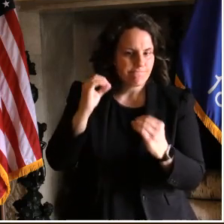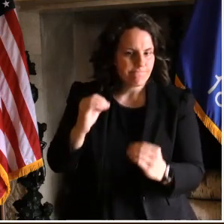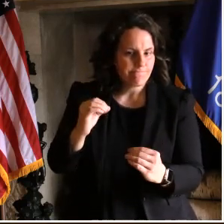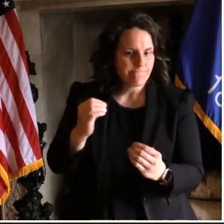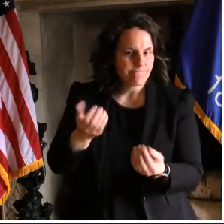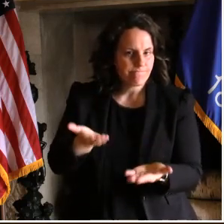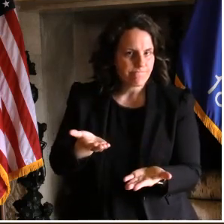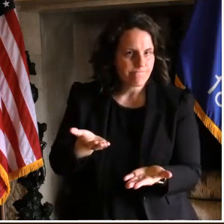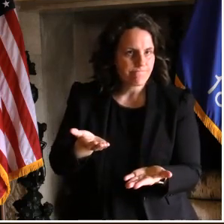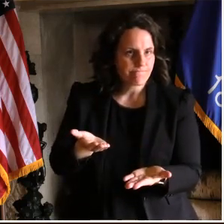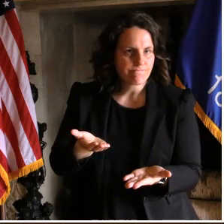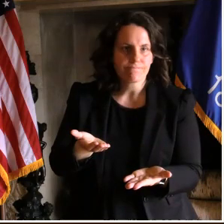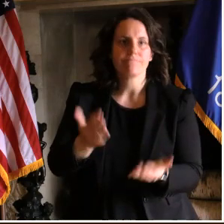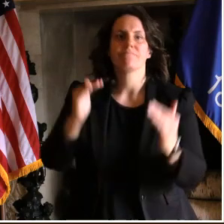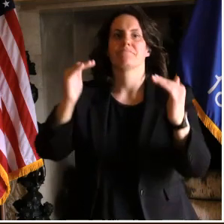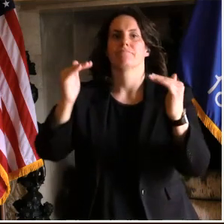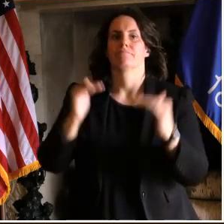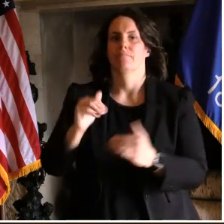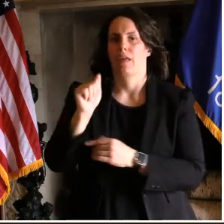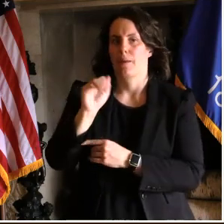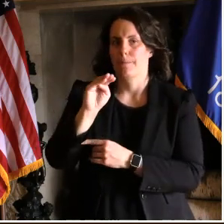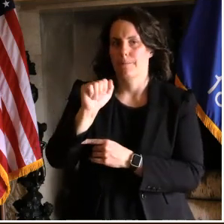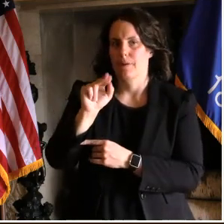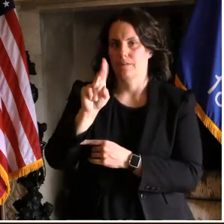Or Amanda from Fox 6.